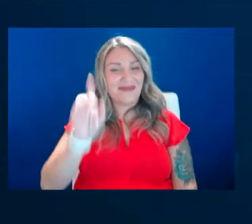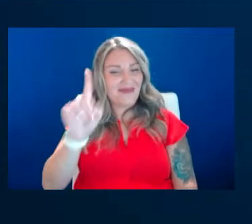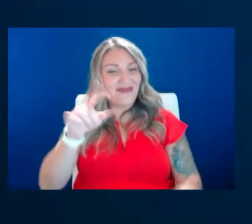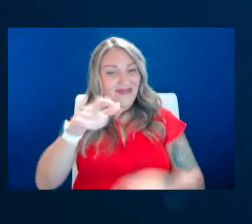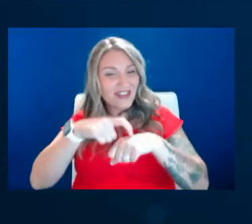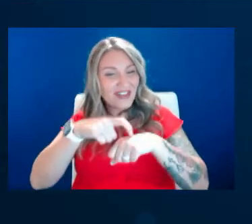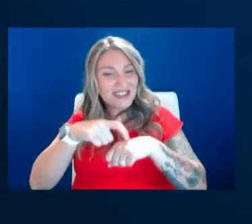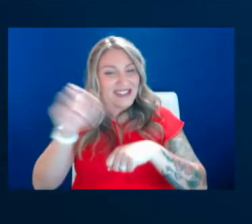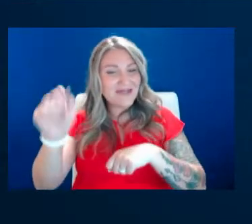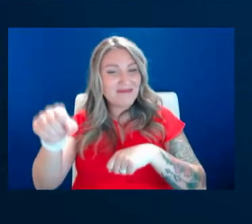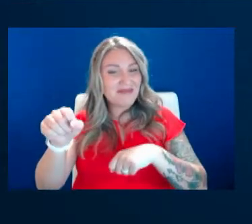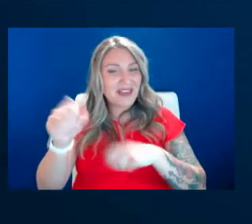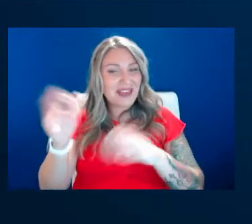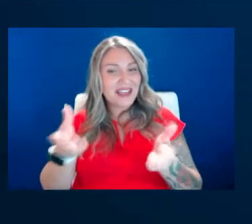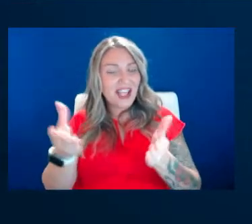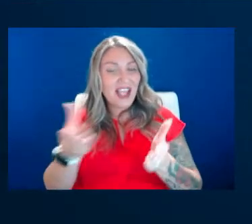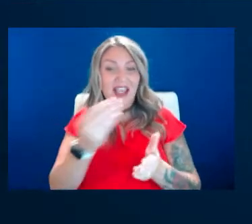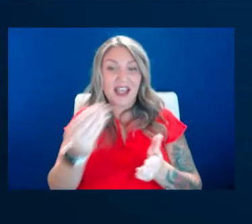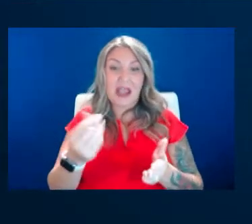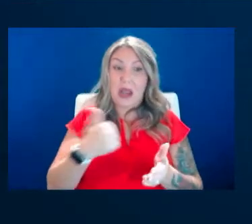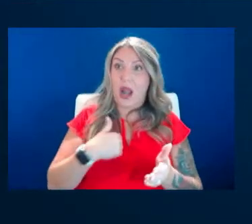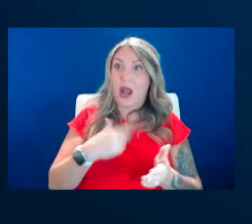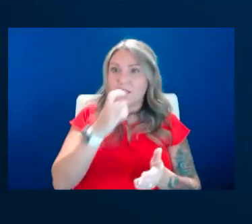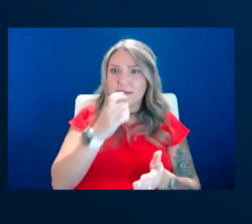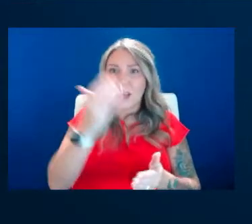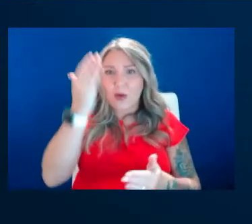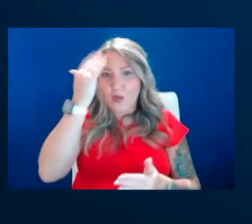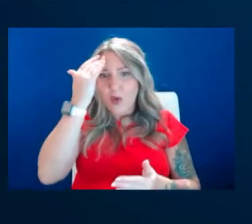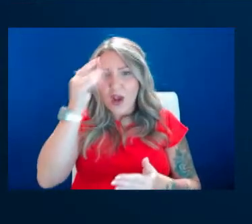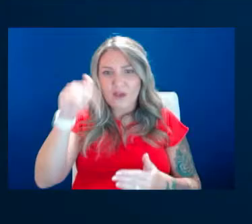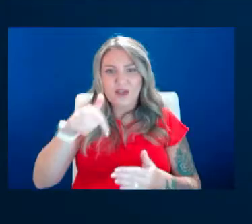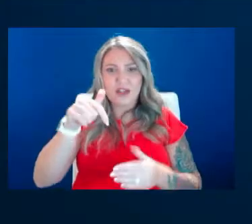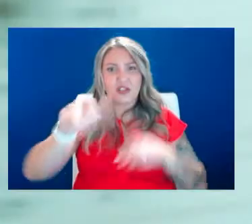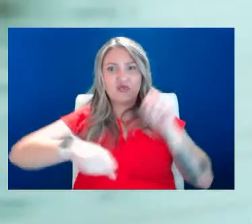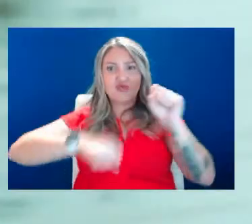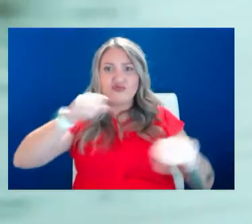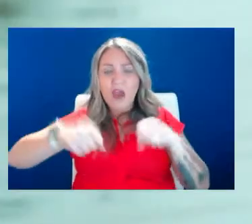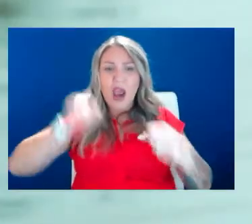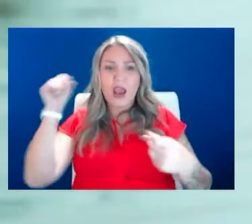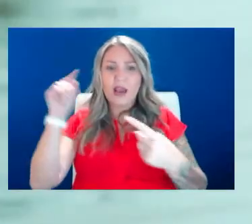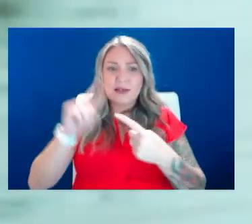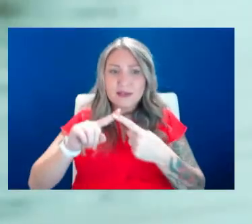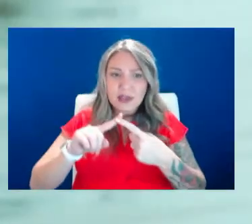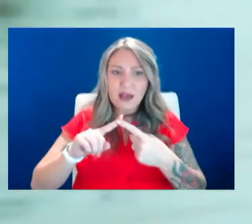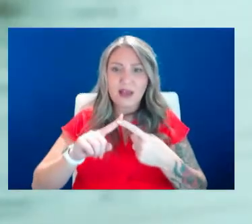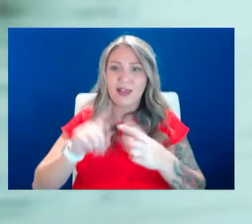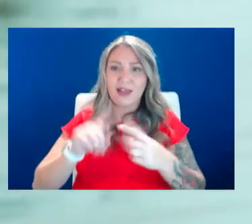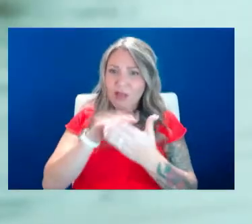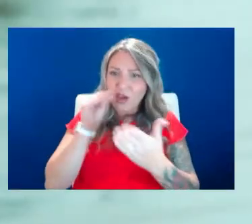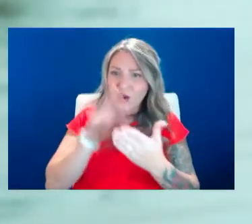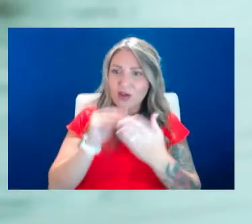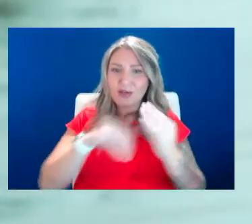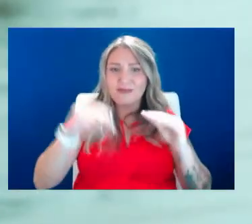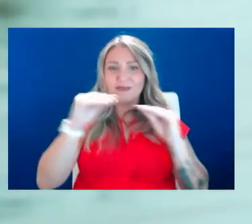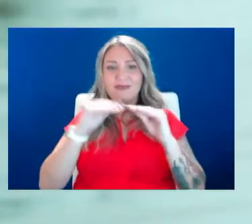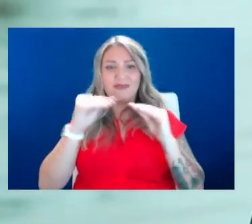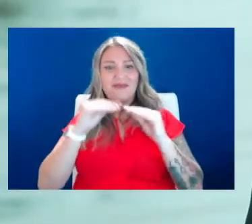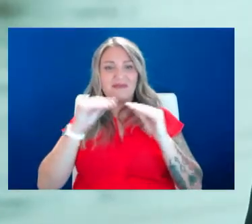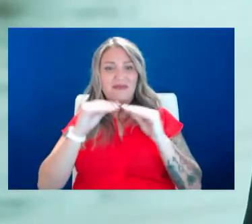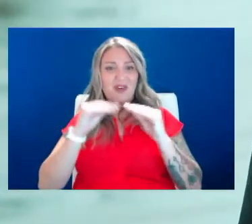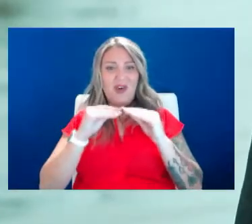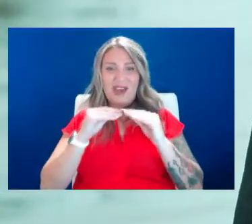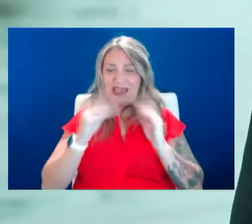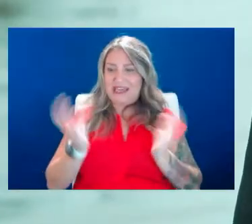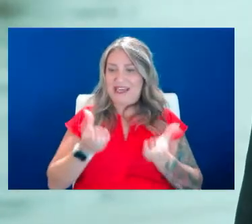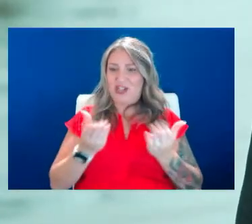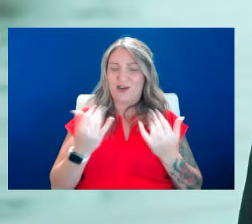First time here. And, you know, I was not even aware of this ride existing until learning more about this and us coming out here today.